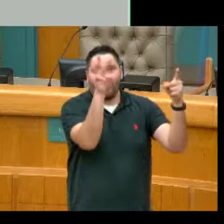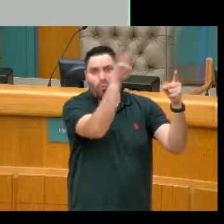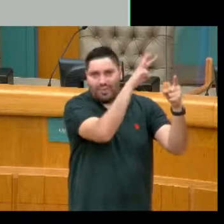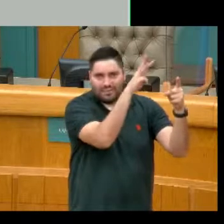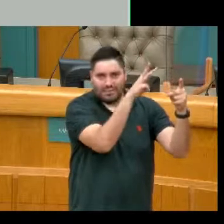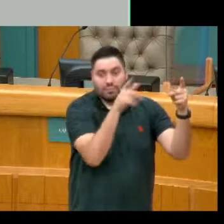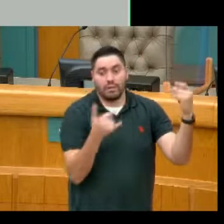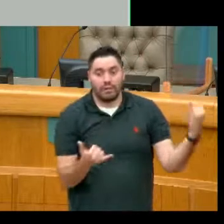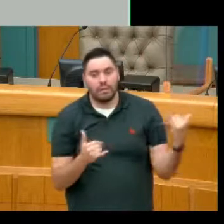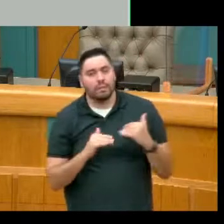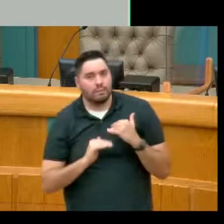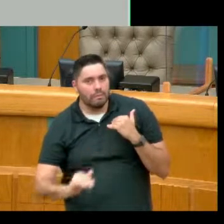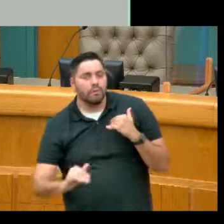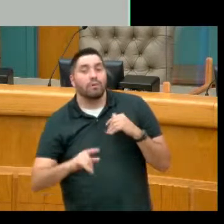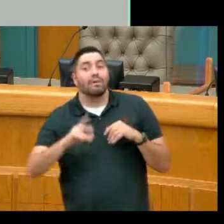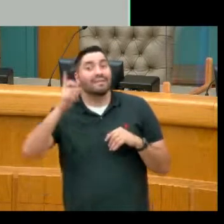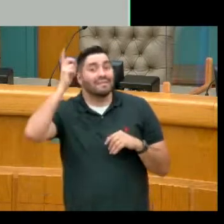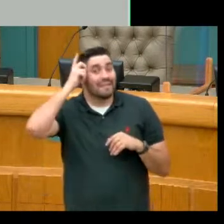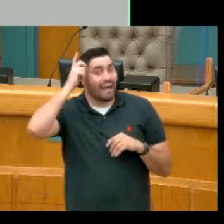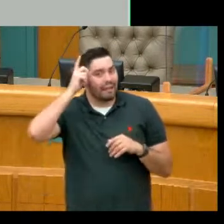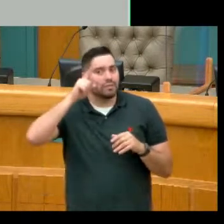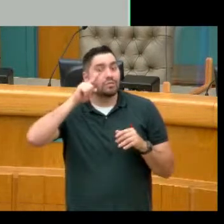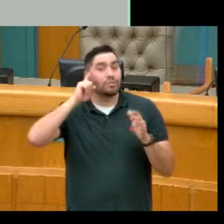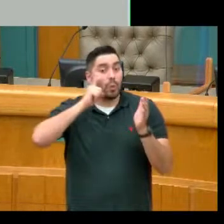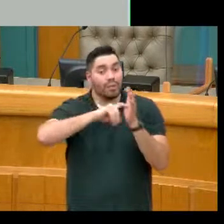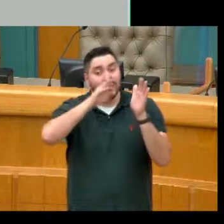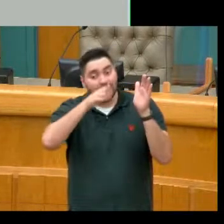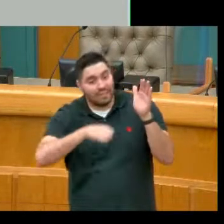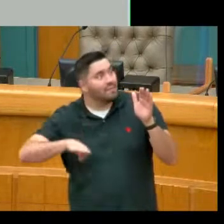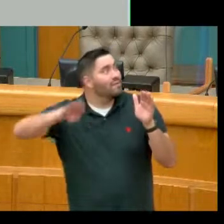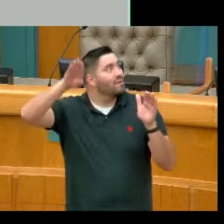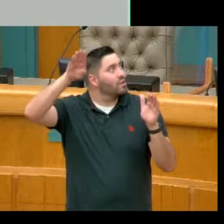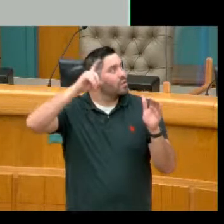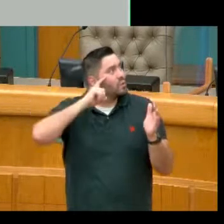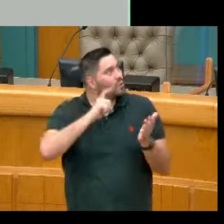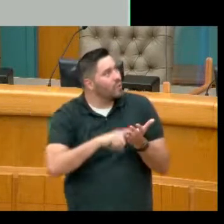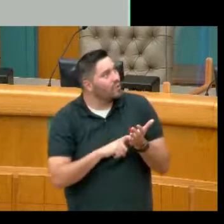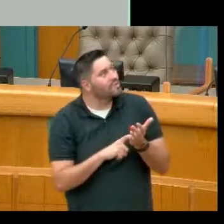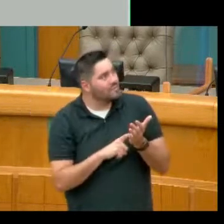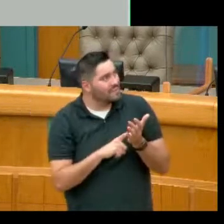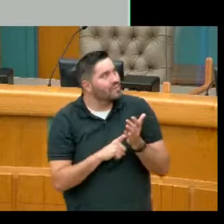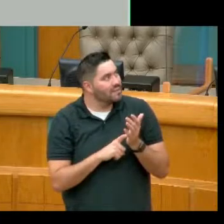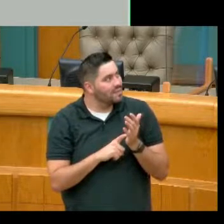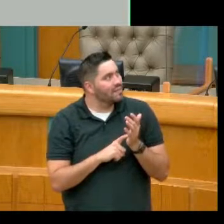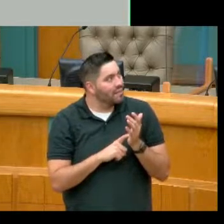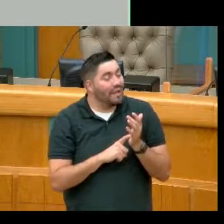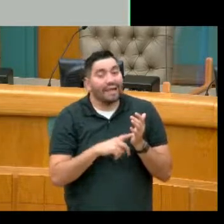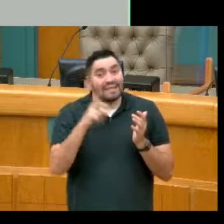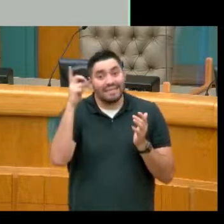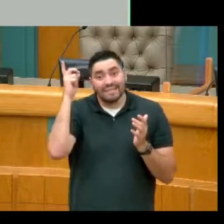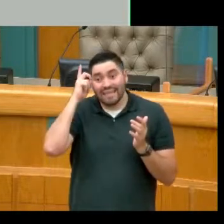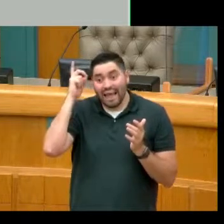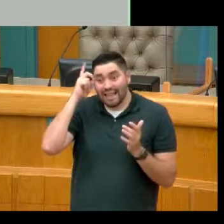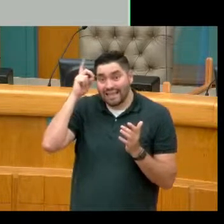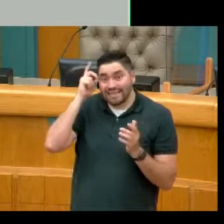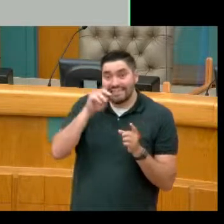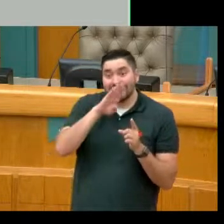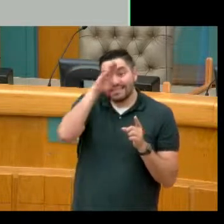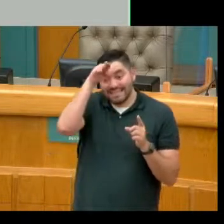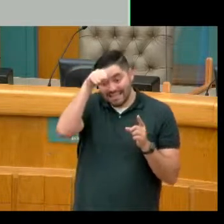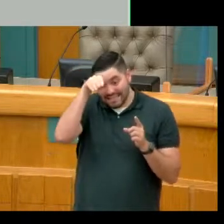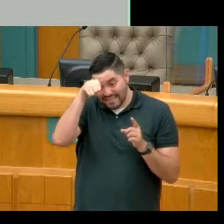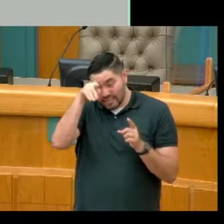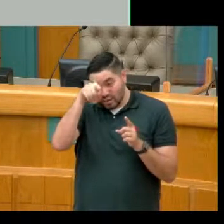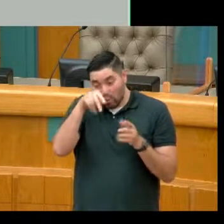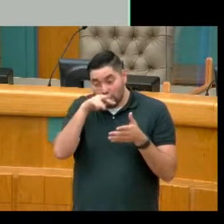you look at Northwest Texas, Amarillo, the Amarillo region, the El Paso region, those peaks are headed straight for where we were over